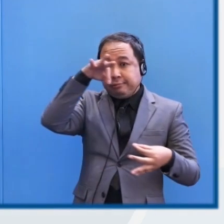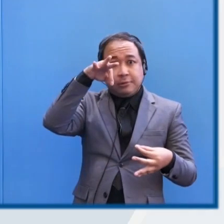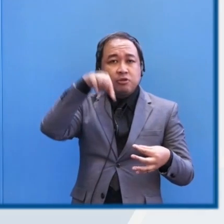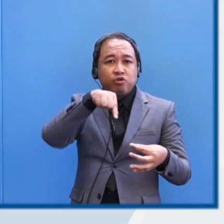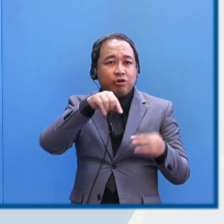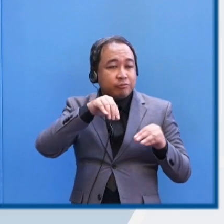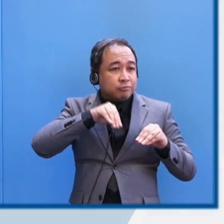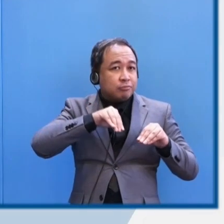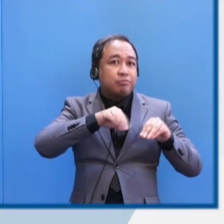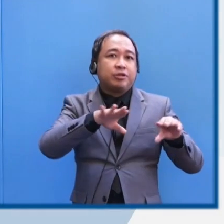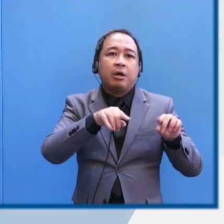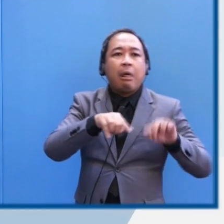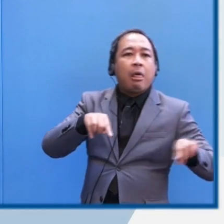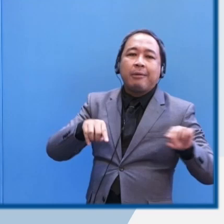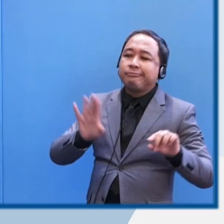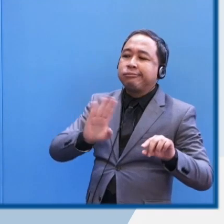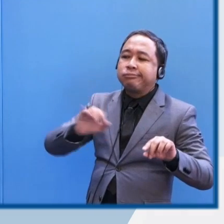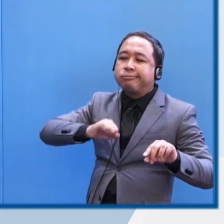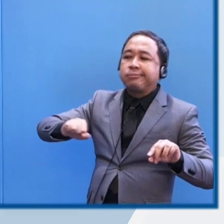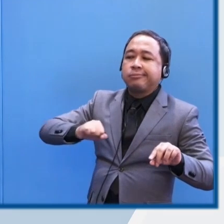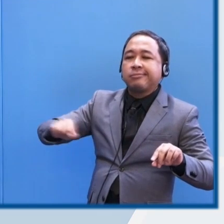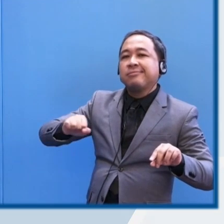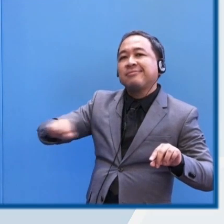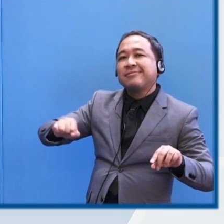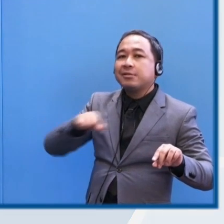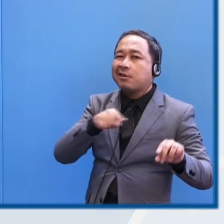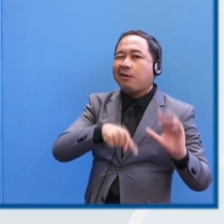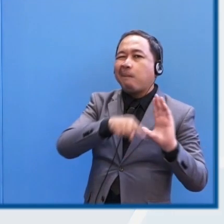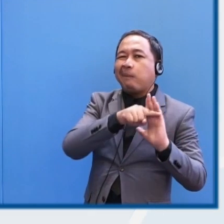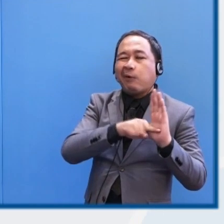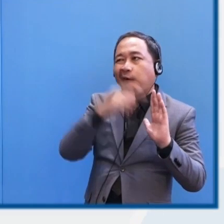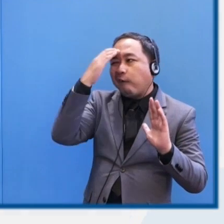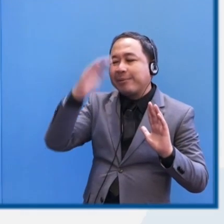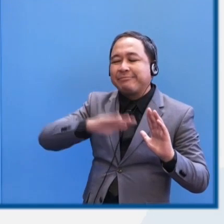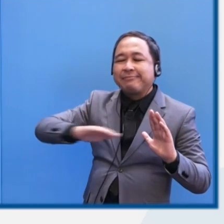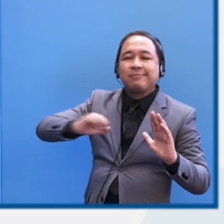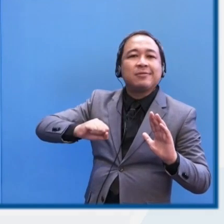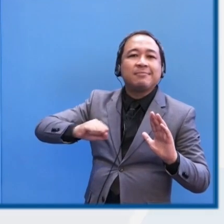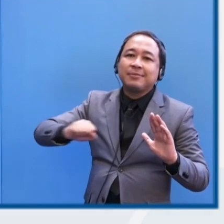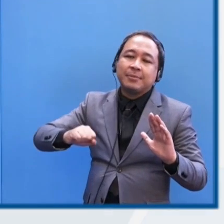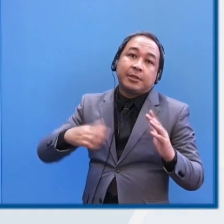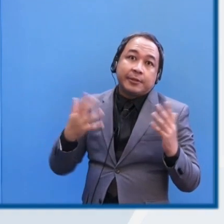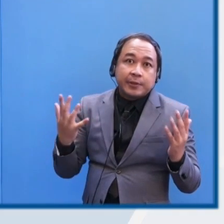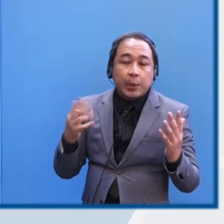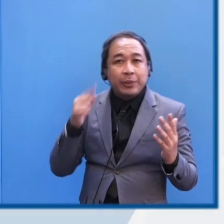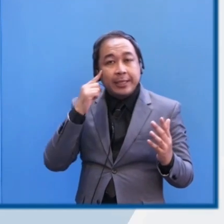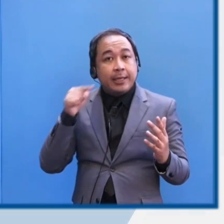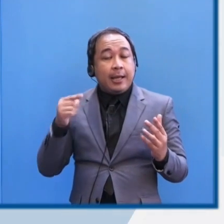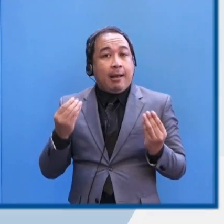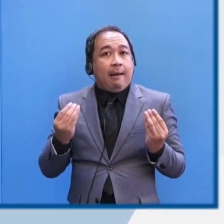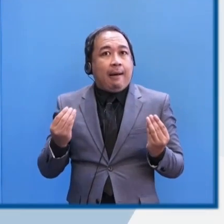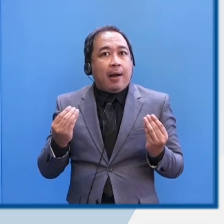way in which decision makers at the top of political organizations actually put things into place. And we